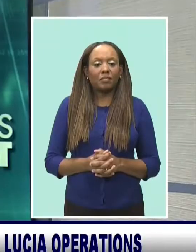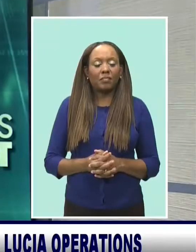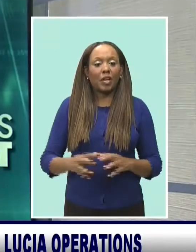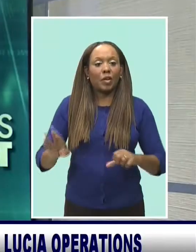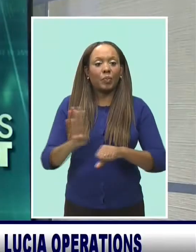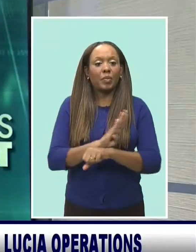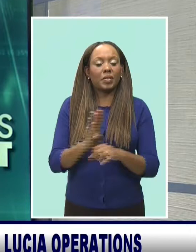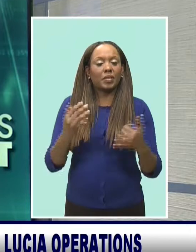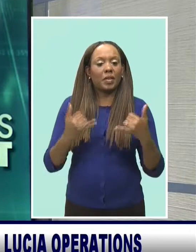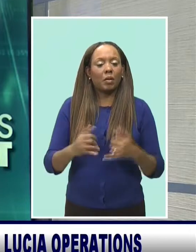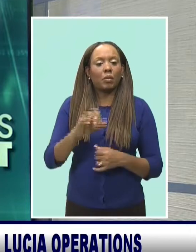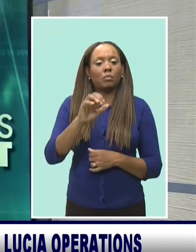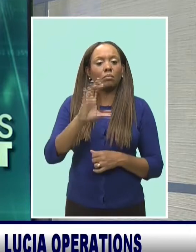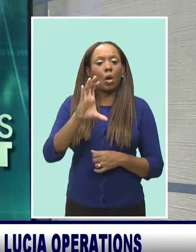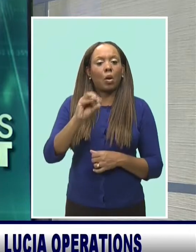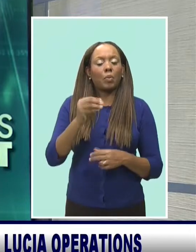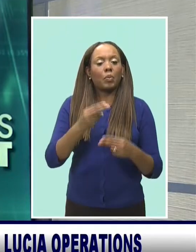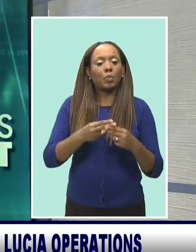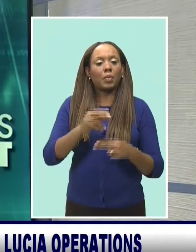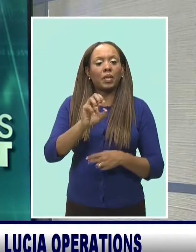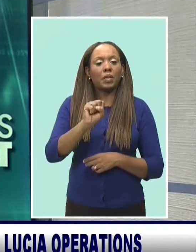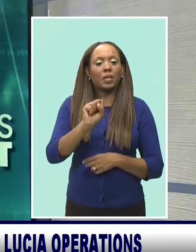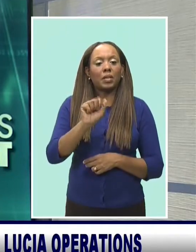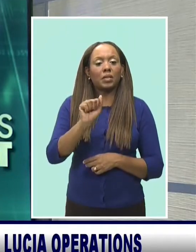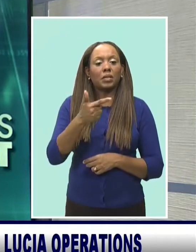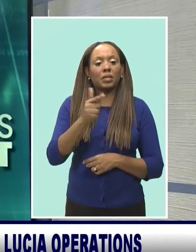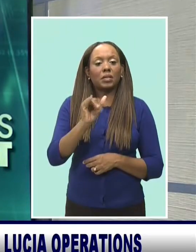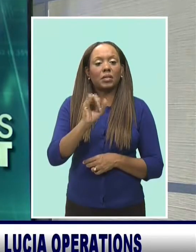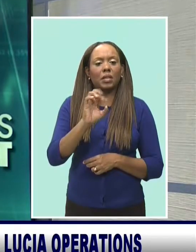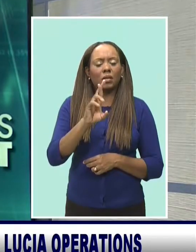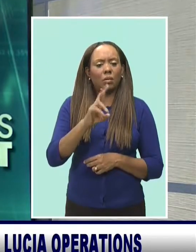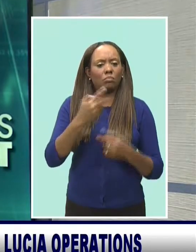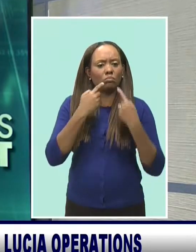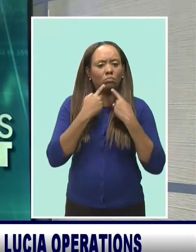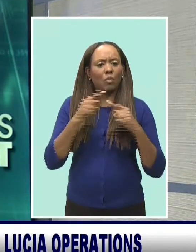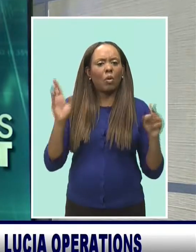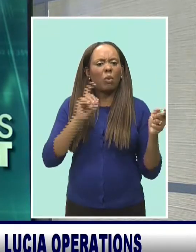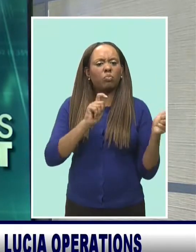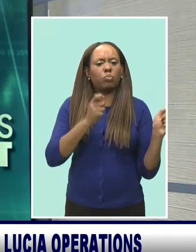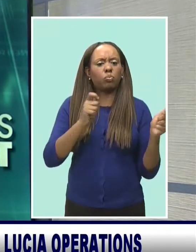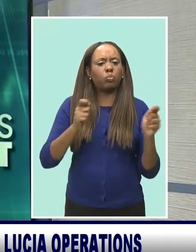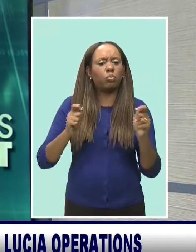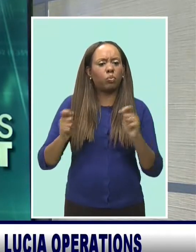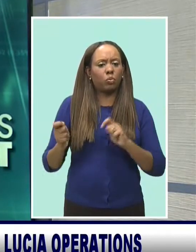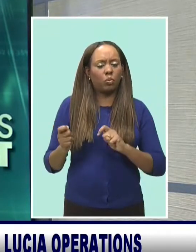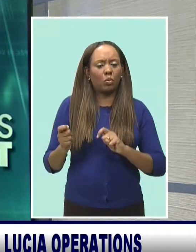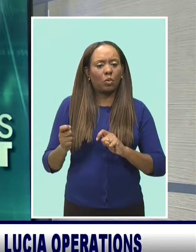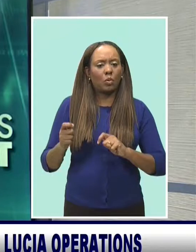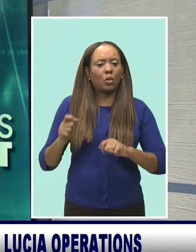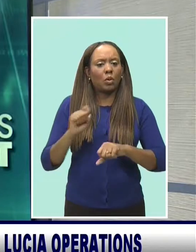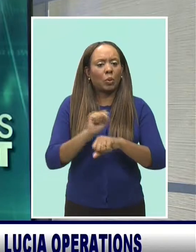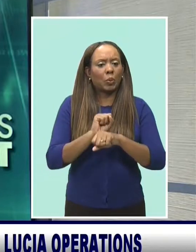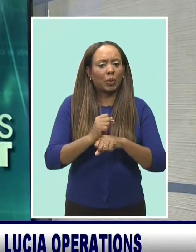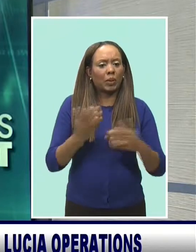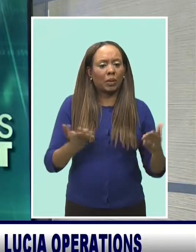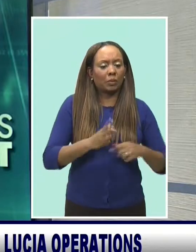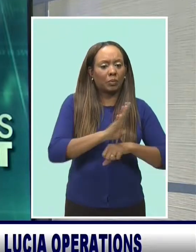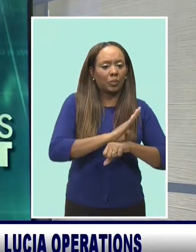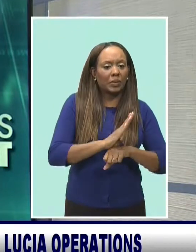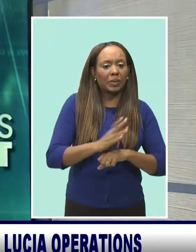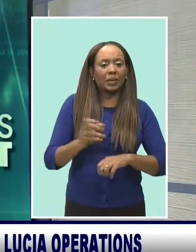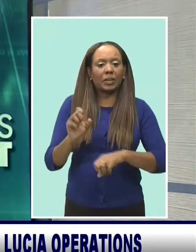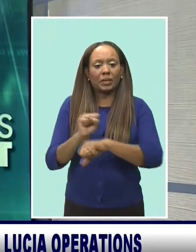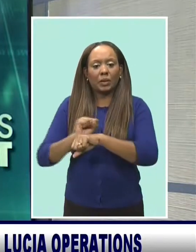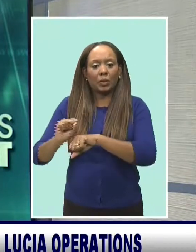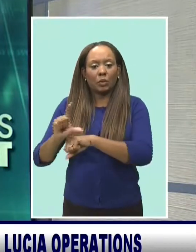In business tonight, Sagicor General has announced it will be restructuring its operations both here in Barbados and in St.